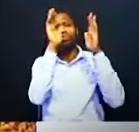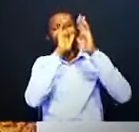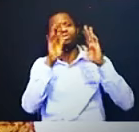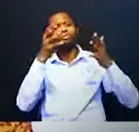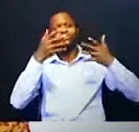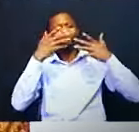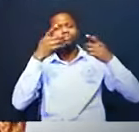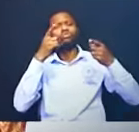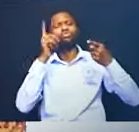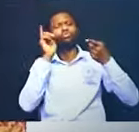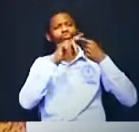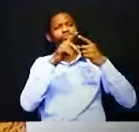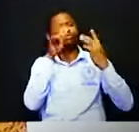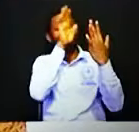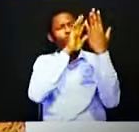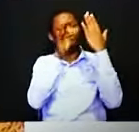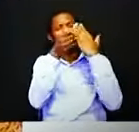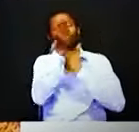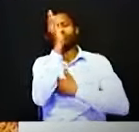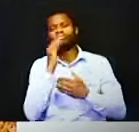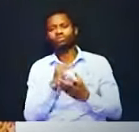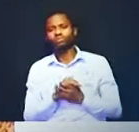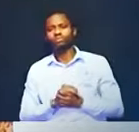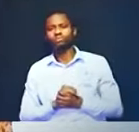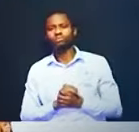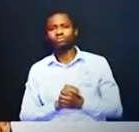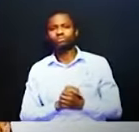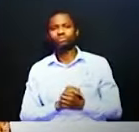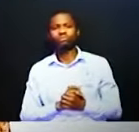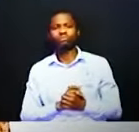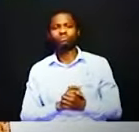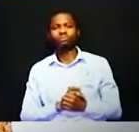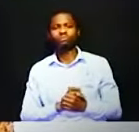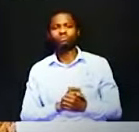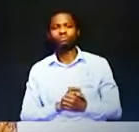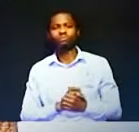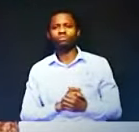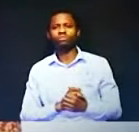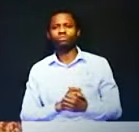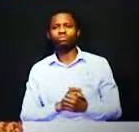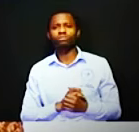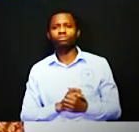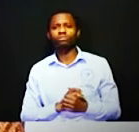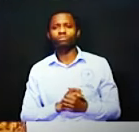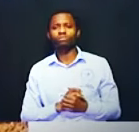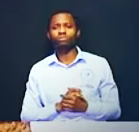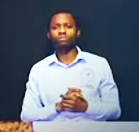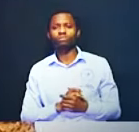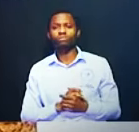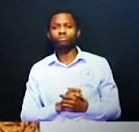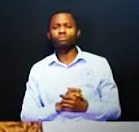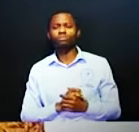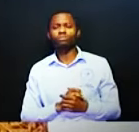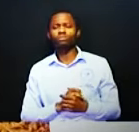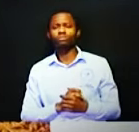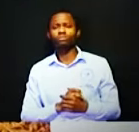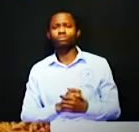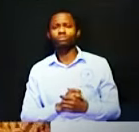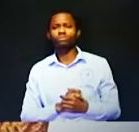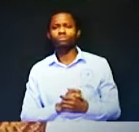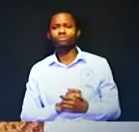ne nche be se no se Cornelio na ohwe no din na osroi na ose eye den awura na ose no